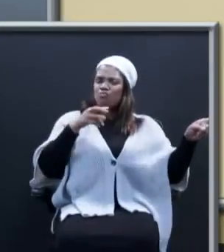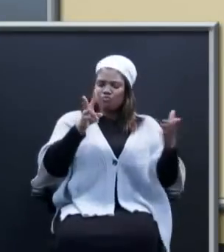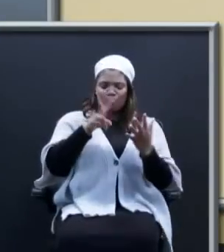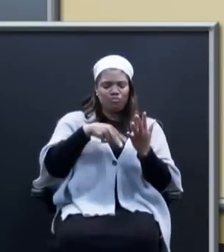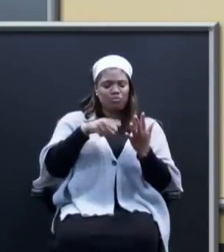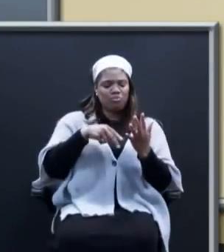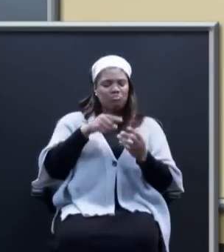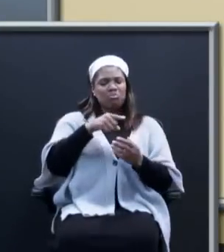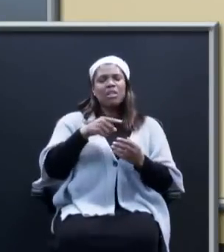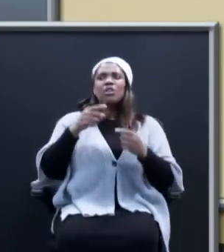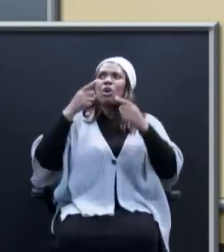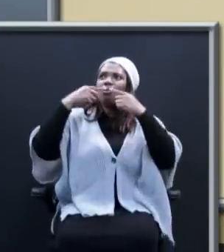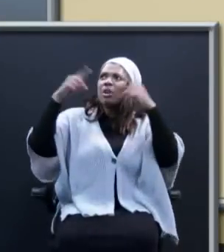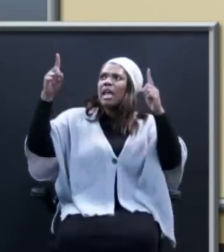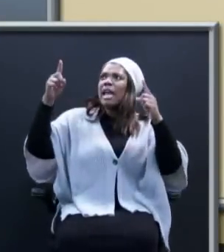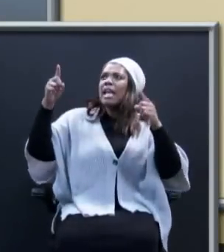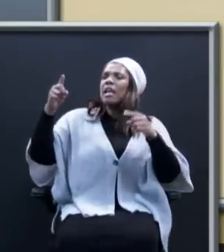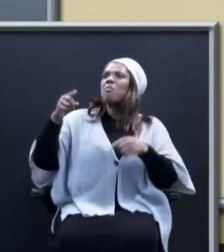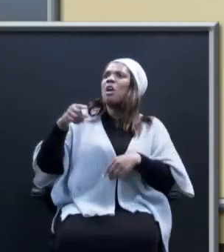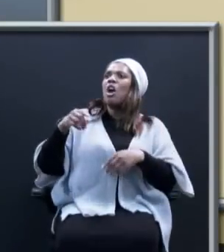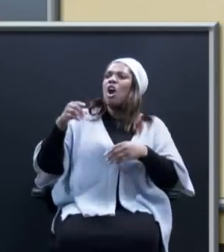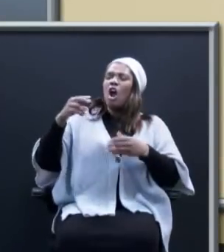Even these are my feasts. Go ahead.